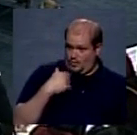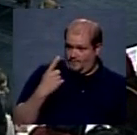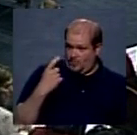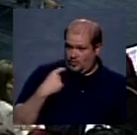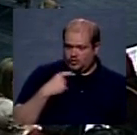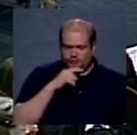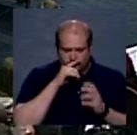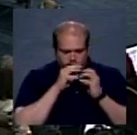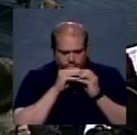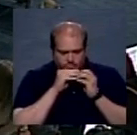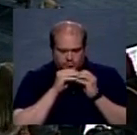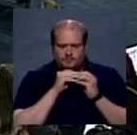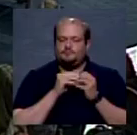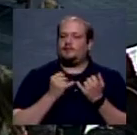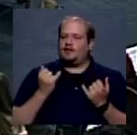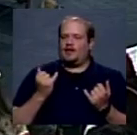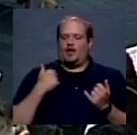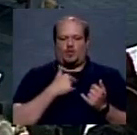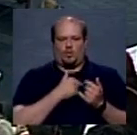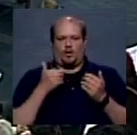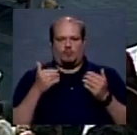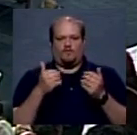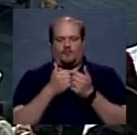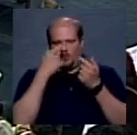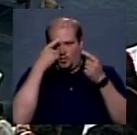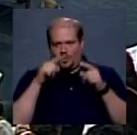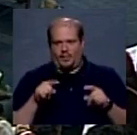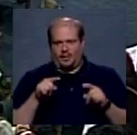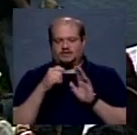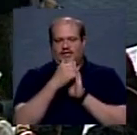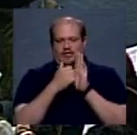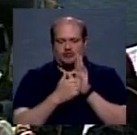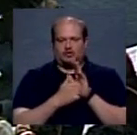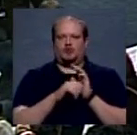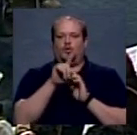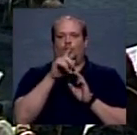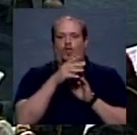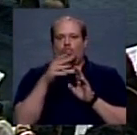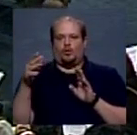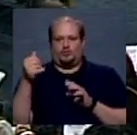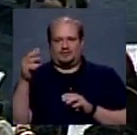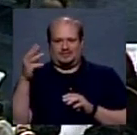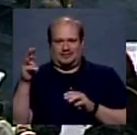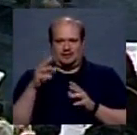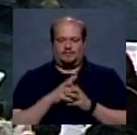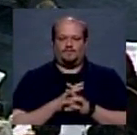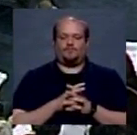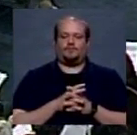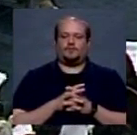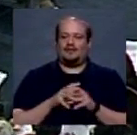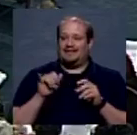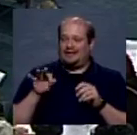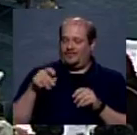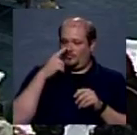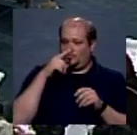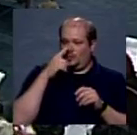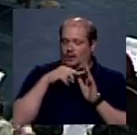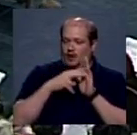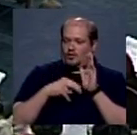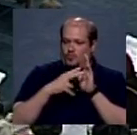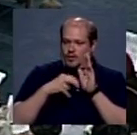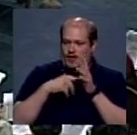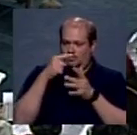Okay, thank you. We can now move on to the consent agenda, items 1 through 16. Madam Clerk, if you would read the consent